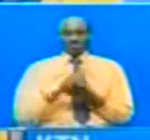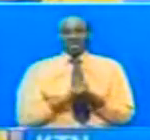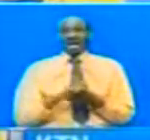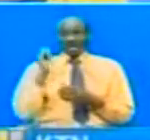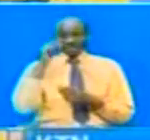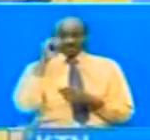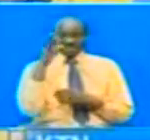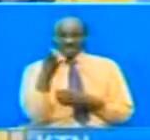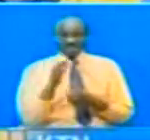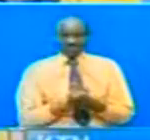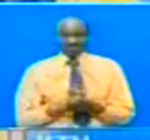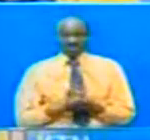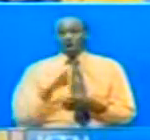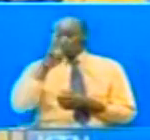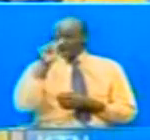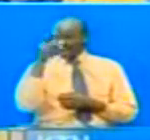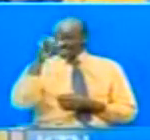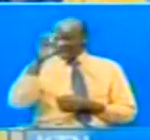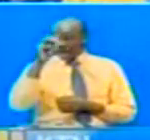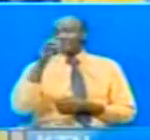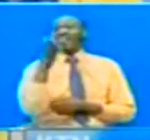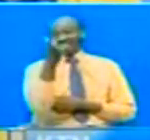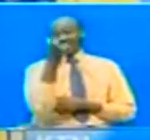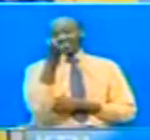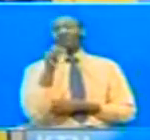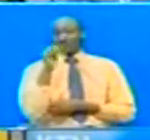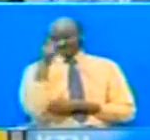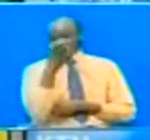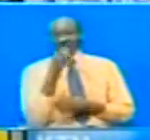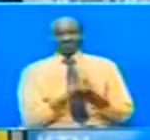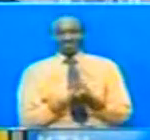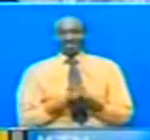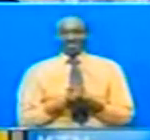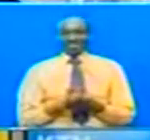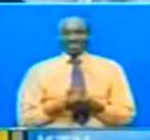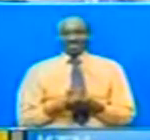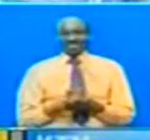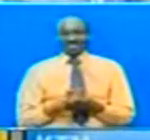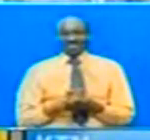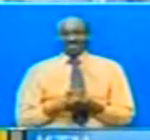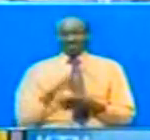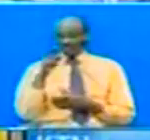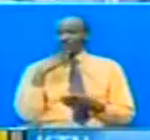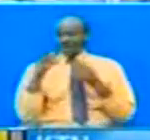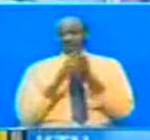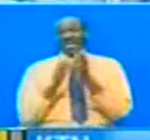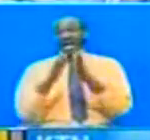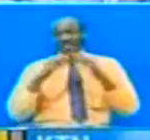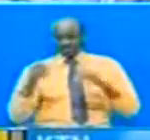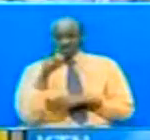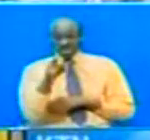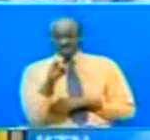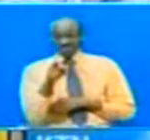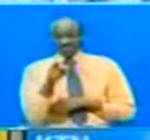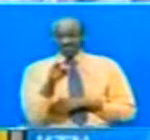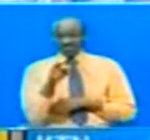Stars captain, Victor Wanyama plays there. Yes. It was unfortunate that he was robbed the other day. But he'll be playing against an Arsenal side that managed